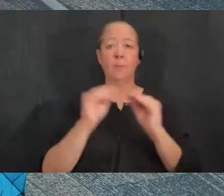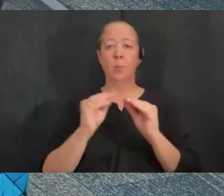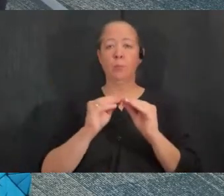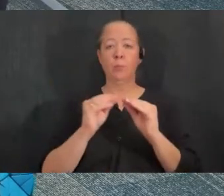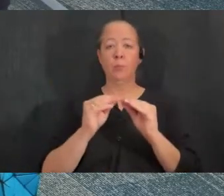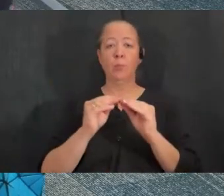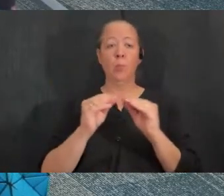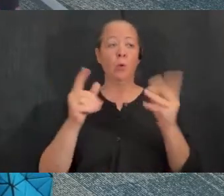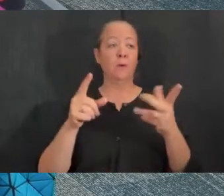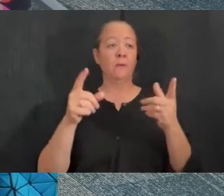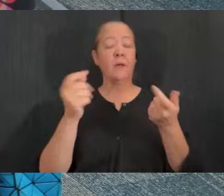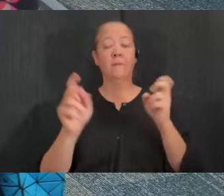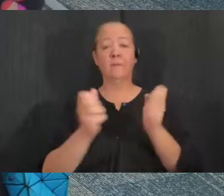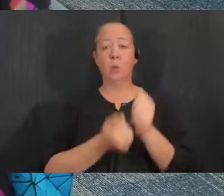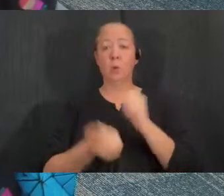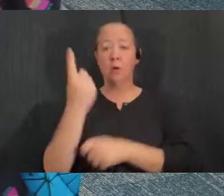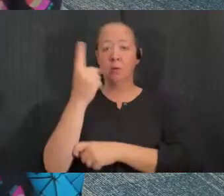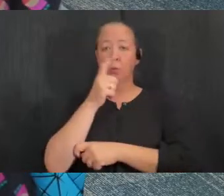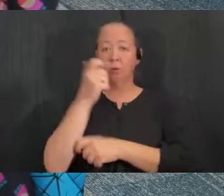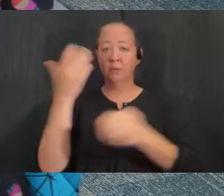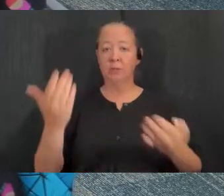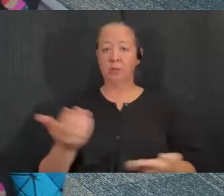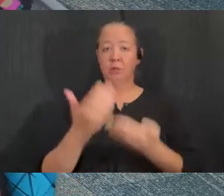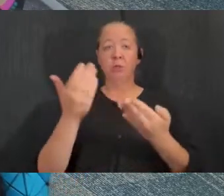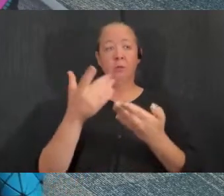years. Thank you. Thank you for that.